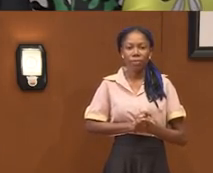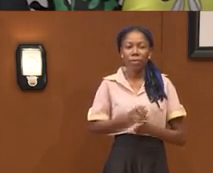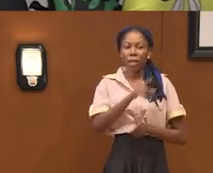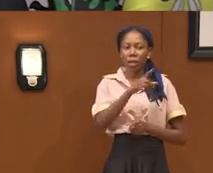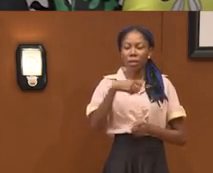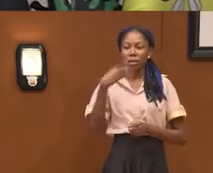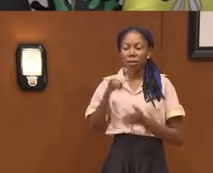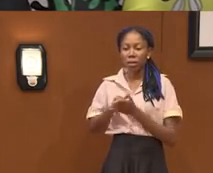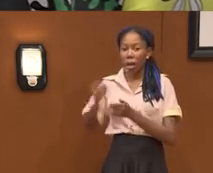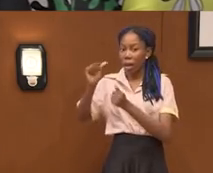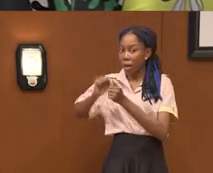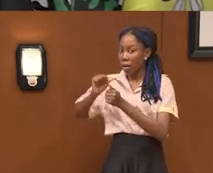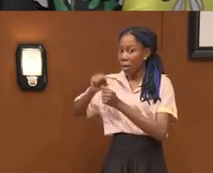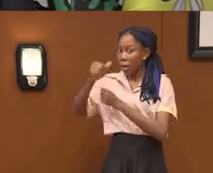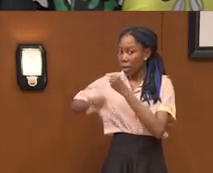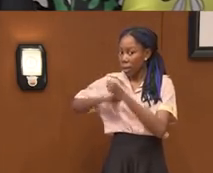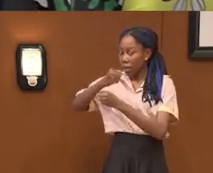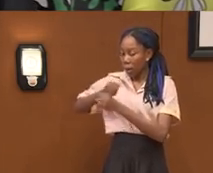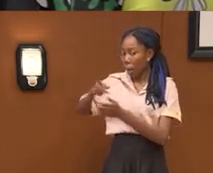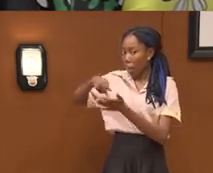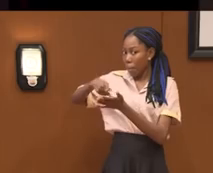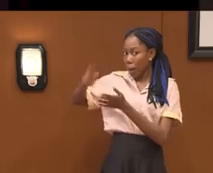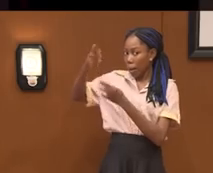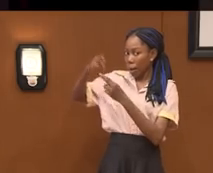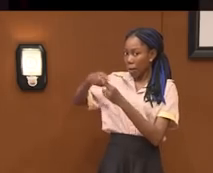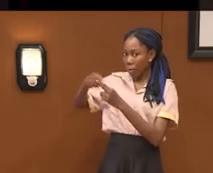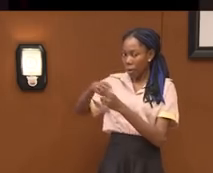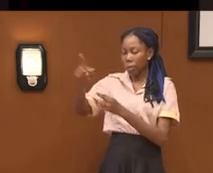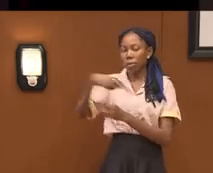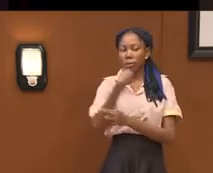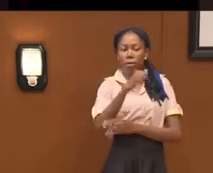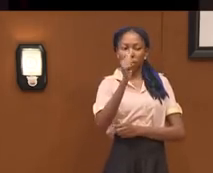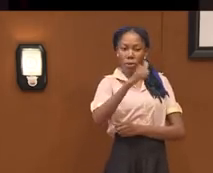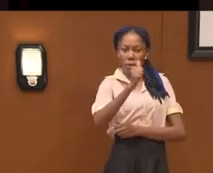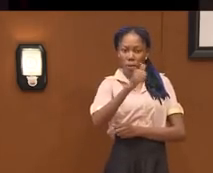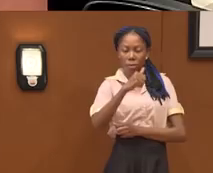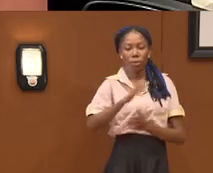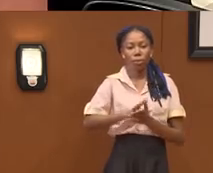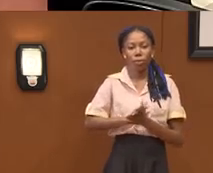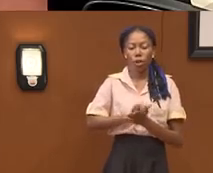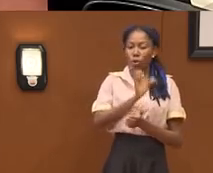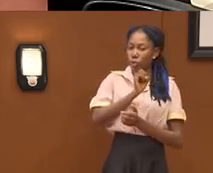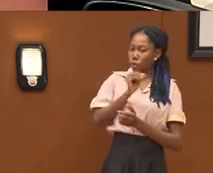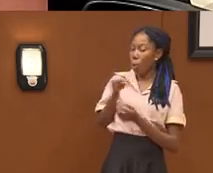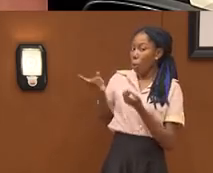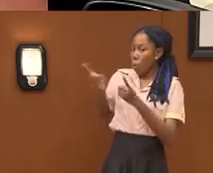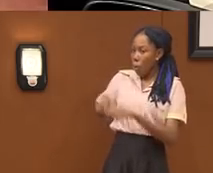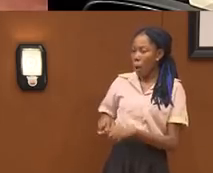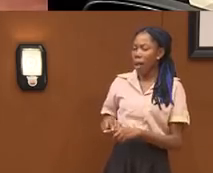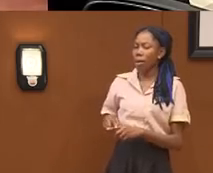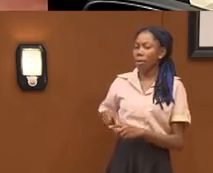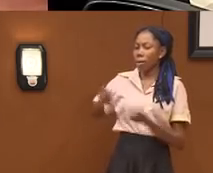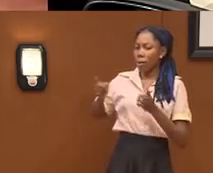Are you a yearly tenant? Do you pay yearly? Yes, ma'am. Okay. So when was the last time you paid